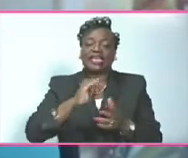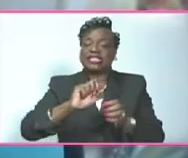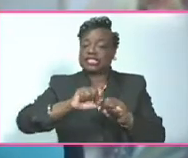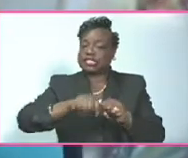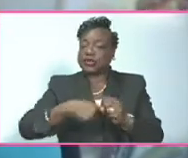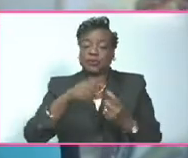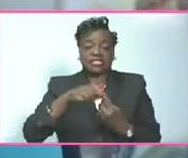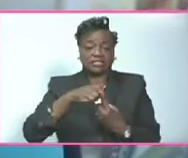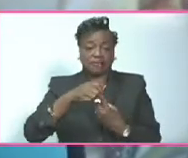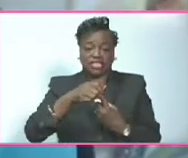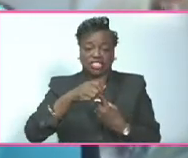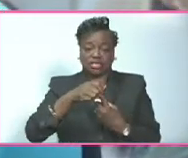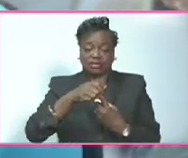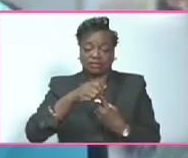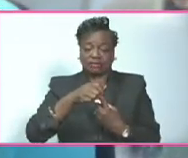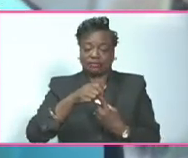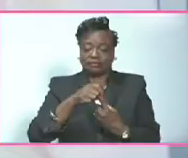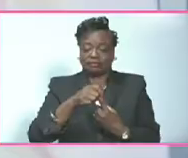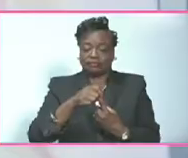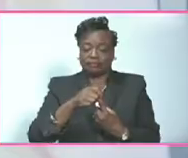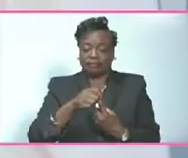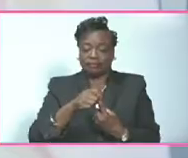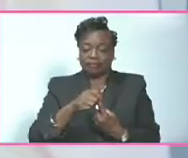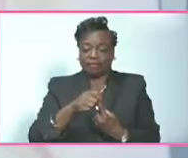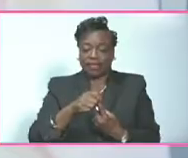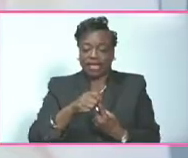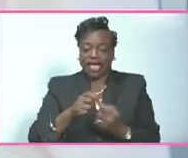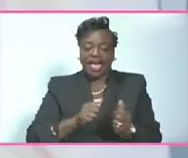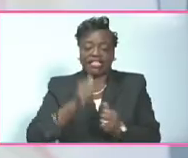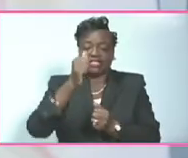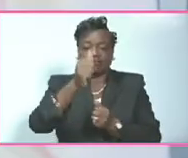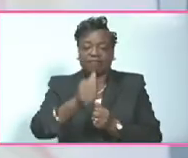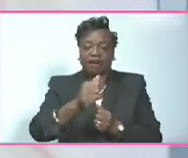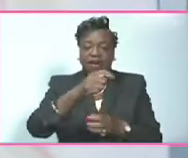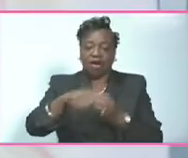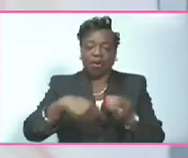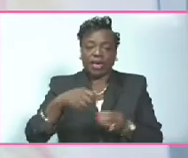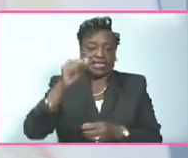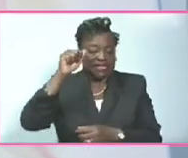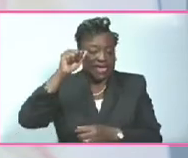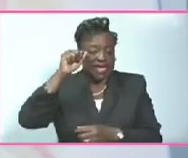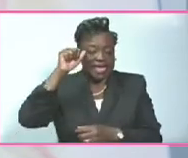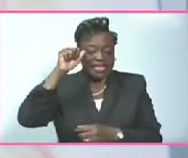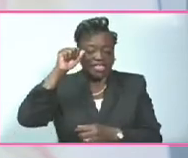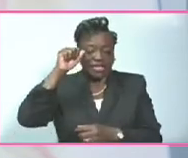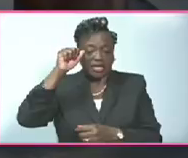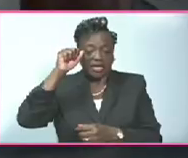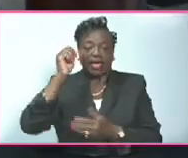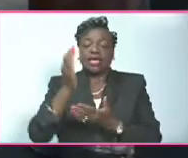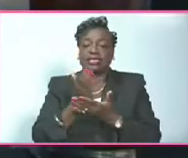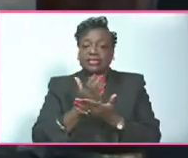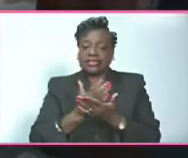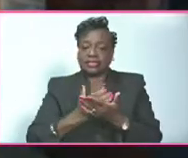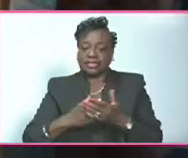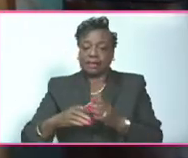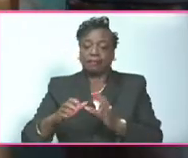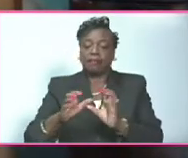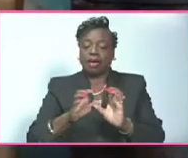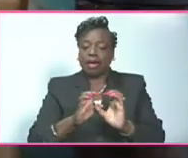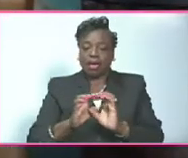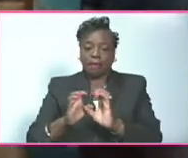there's quite an appetite for it around the world. From as far away as Asia, in fact, and some companies already consider